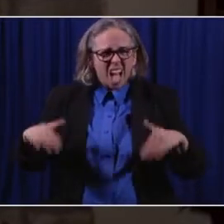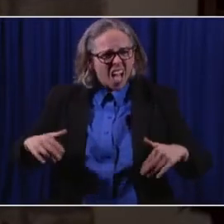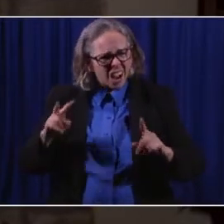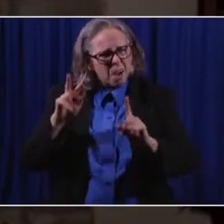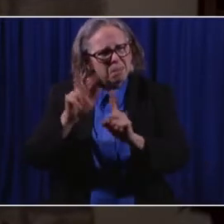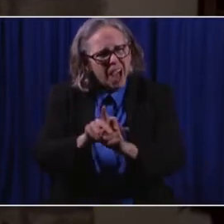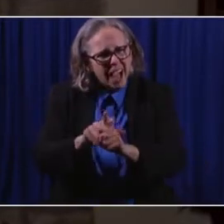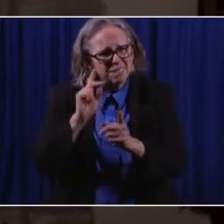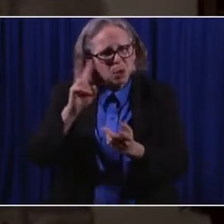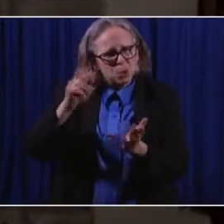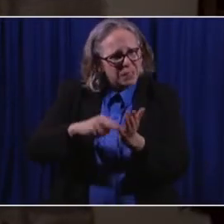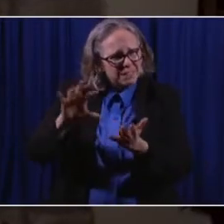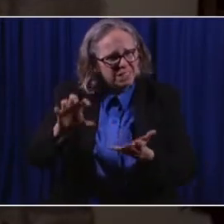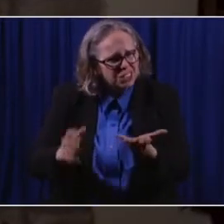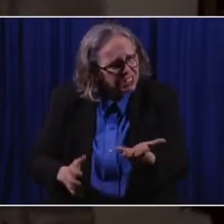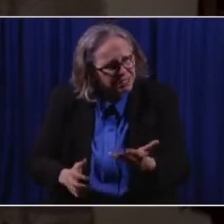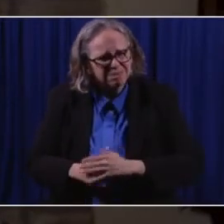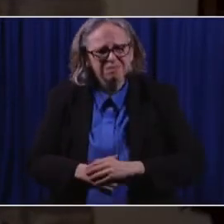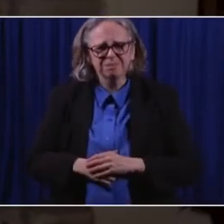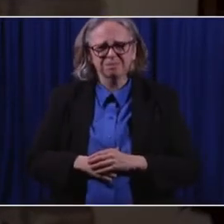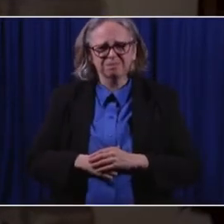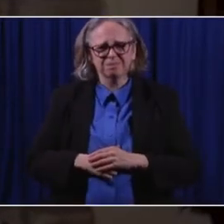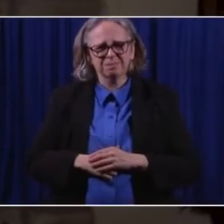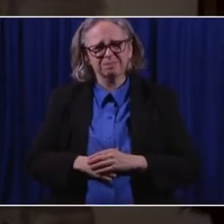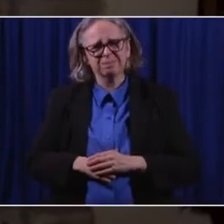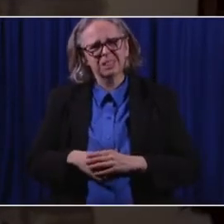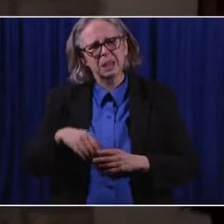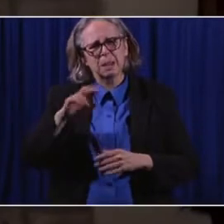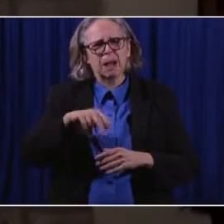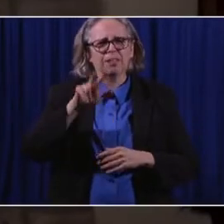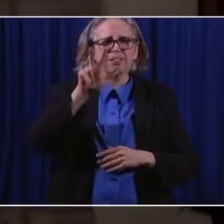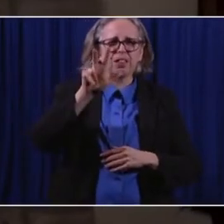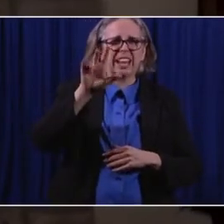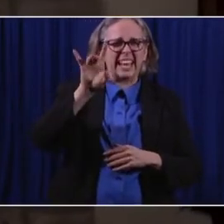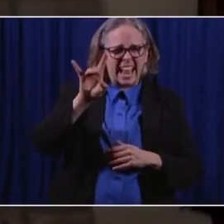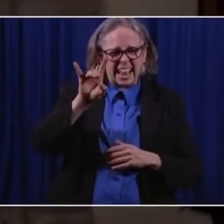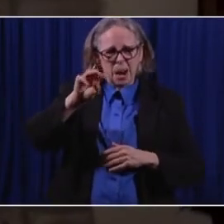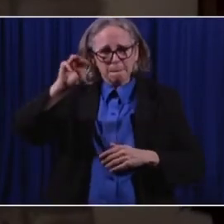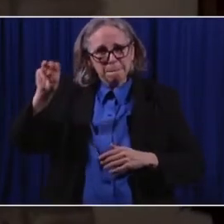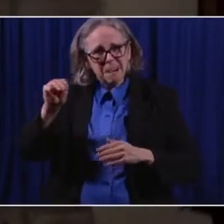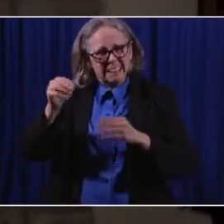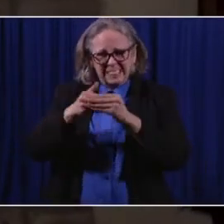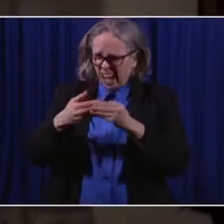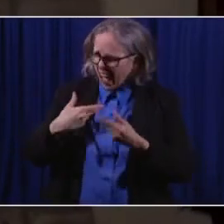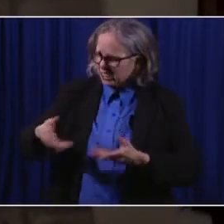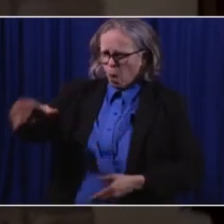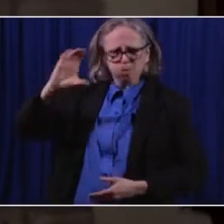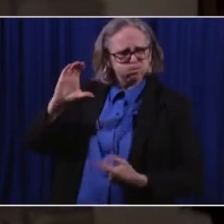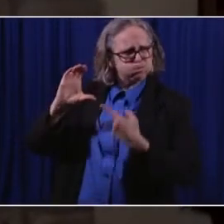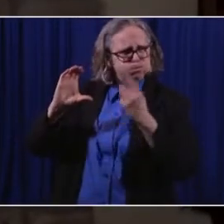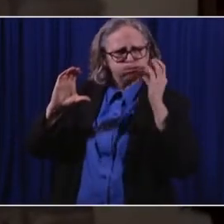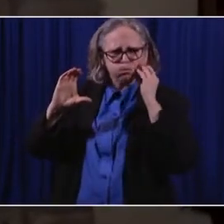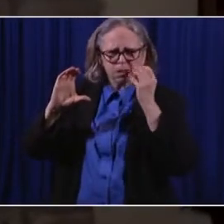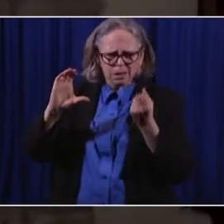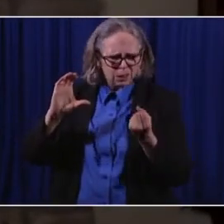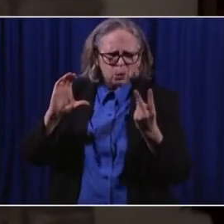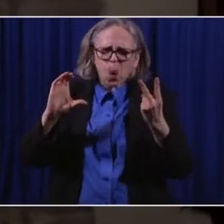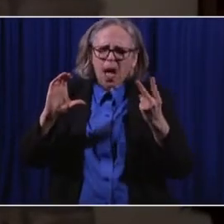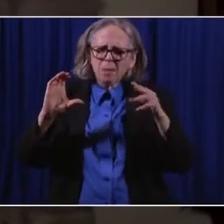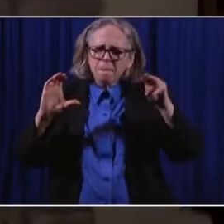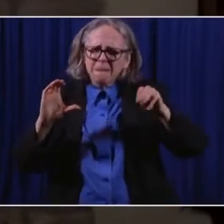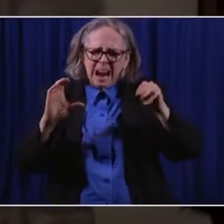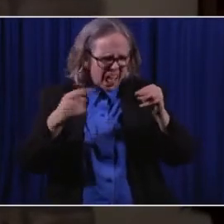aside to support liquor permit holders, more than $12 million has not yet been claimed. Process to get the money is straightforward. We